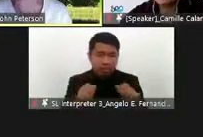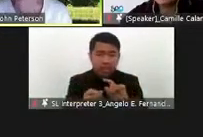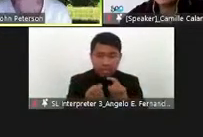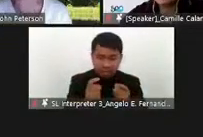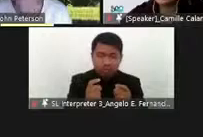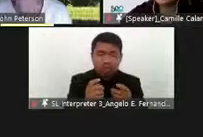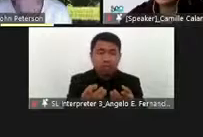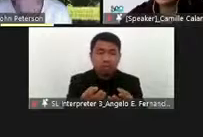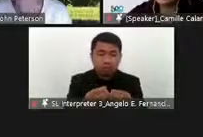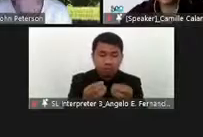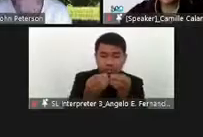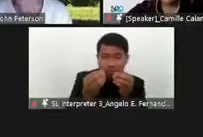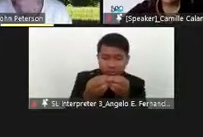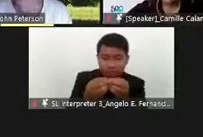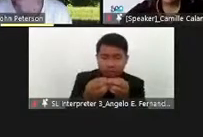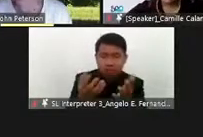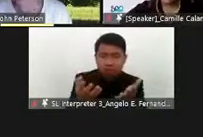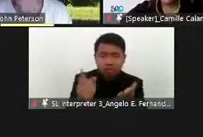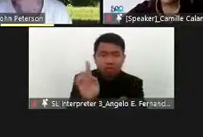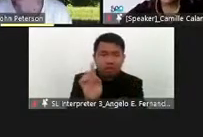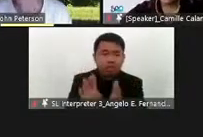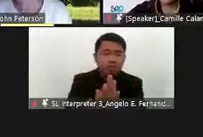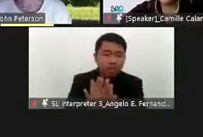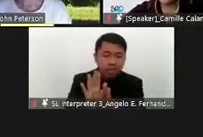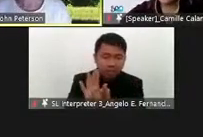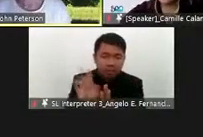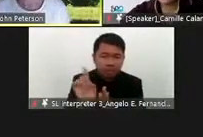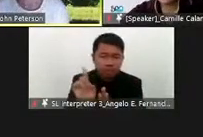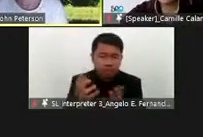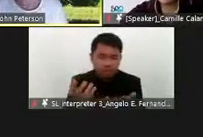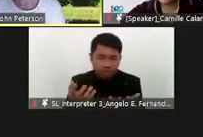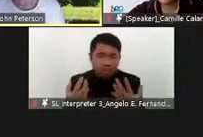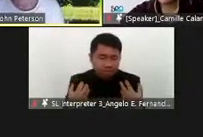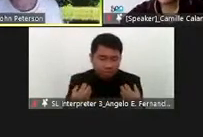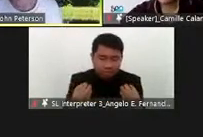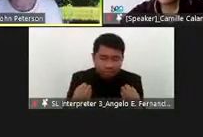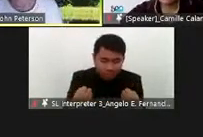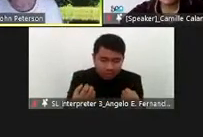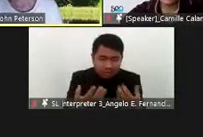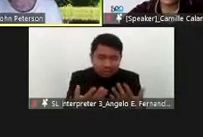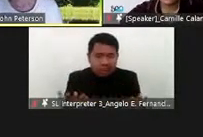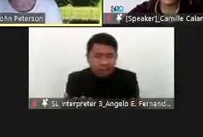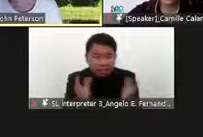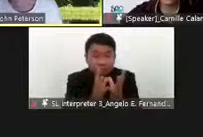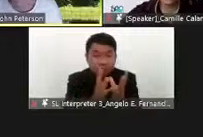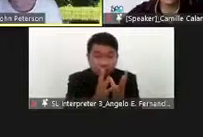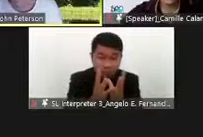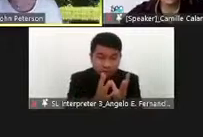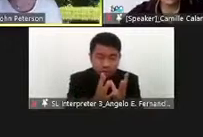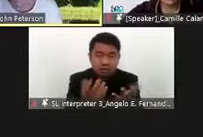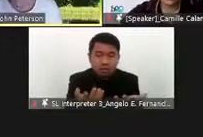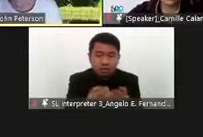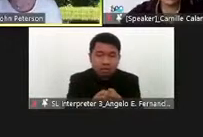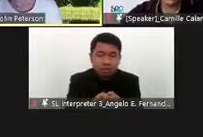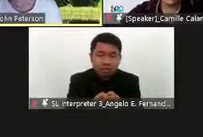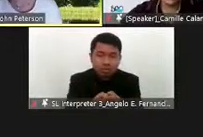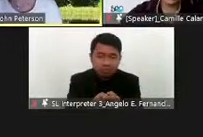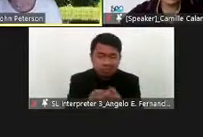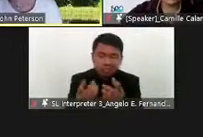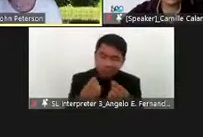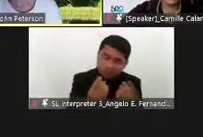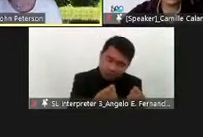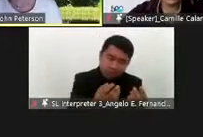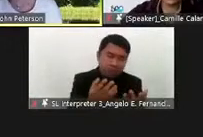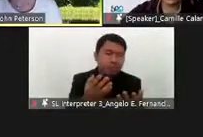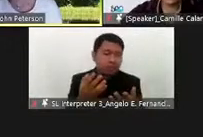fruitful in developing resilience for communities, because many times these have been done over many centuries or millennia